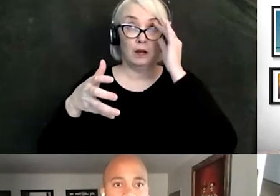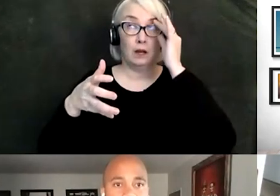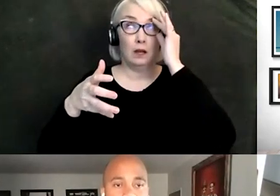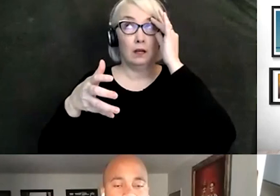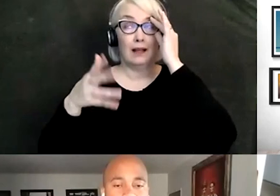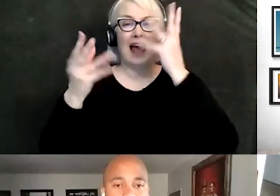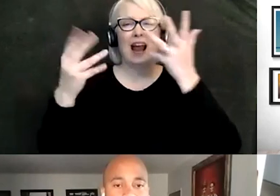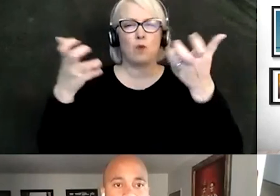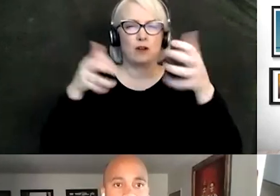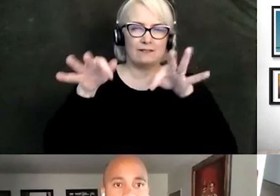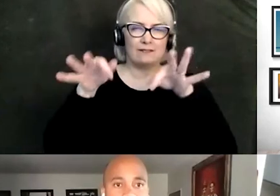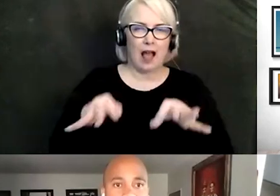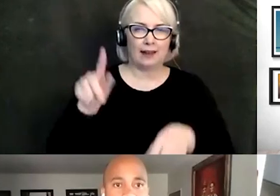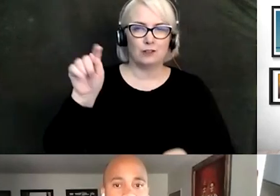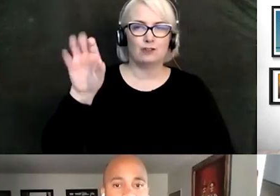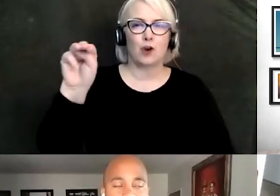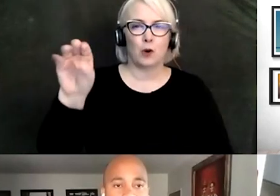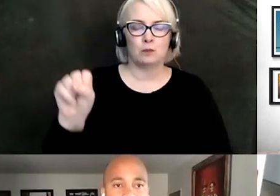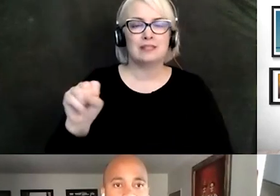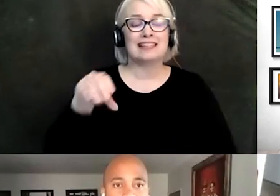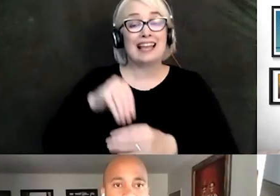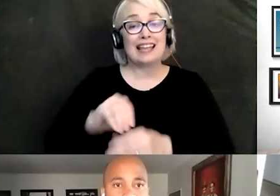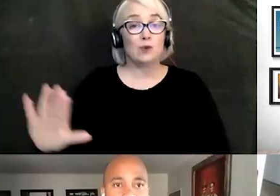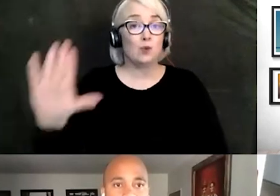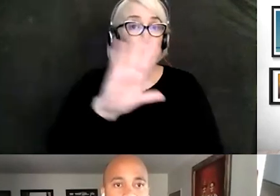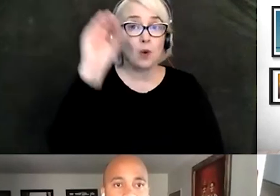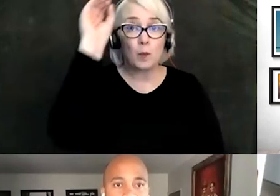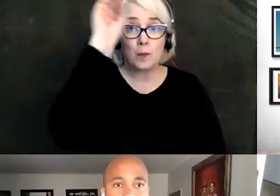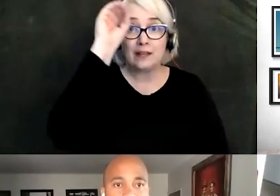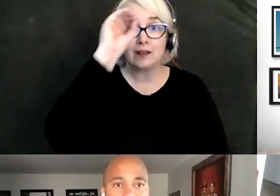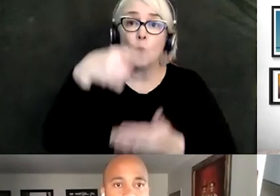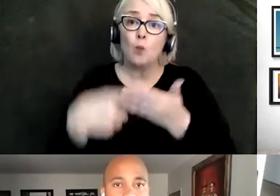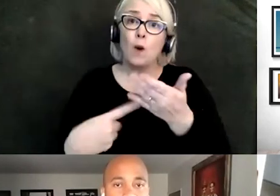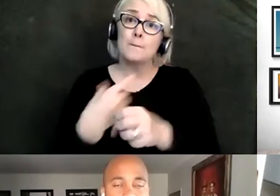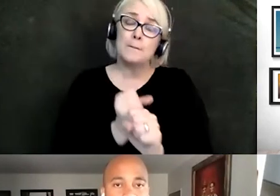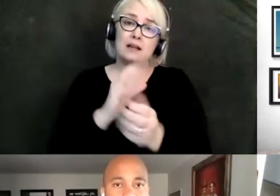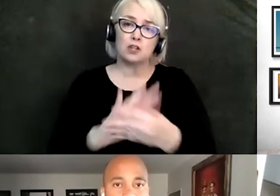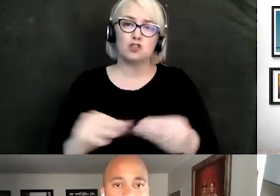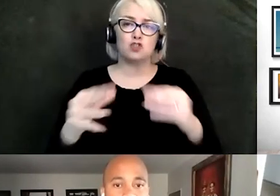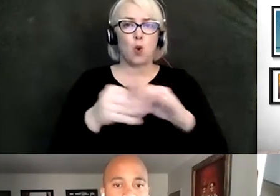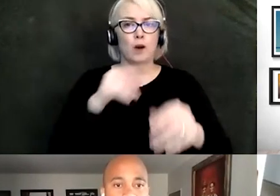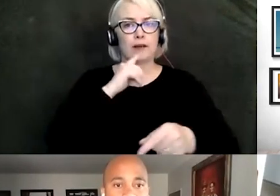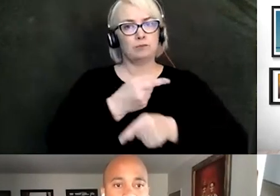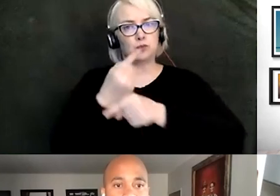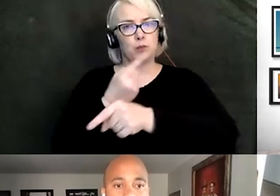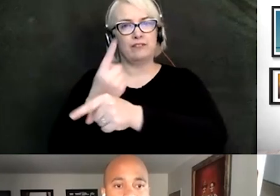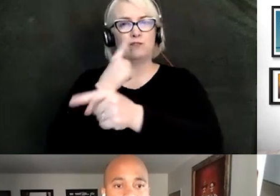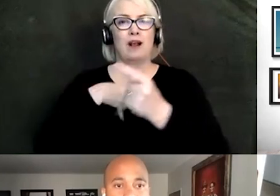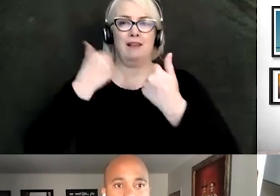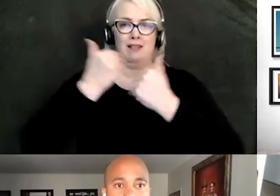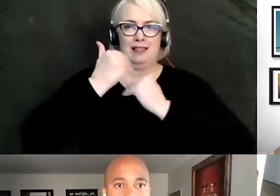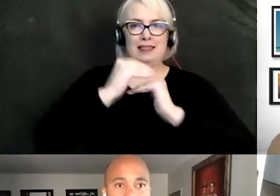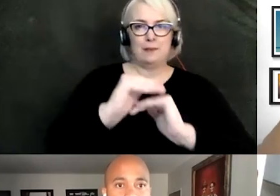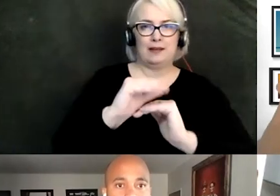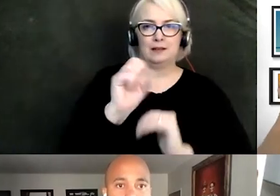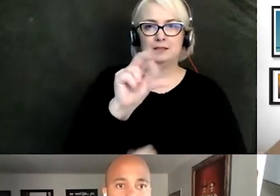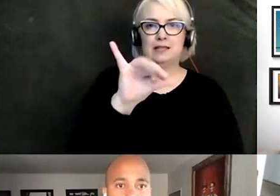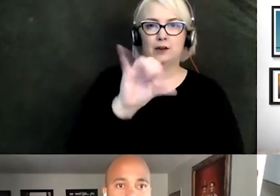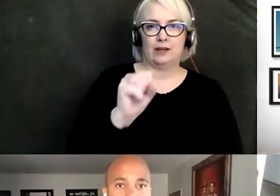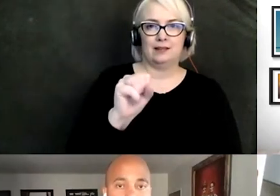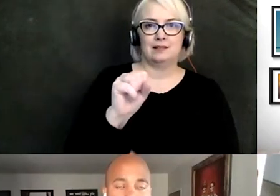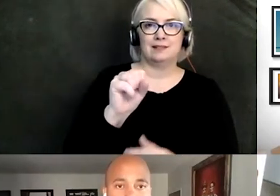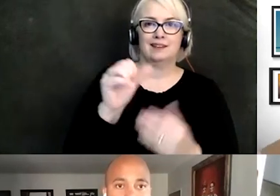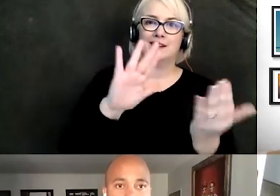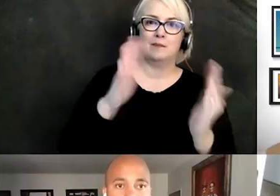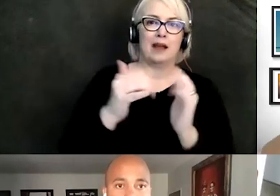uh, what in your opinion makes a story suited to be a limited series, as opposed to some other form,